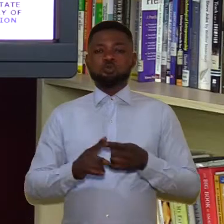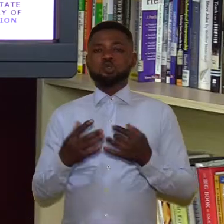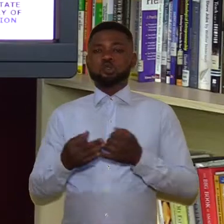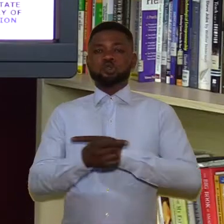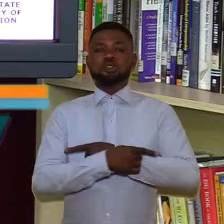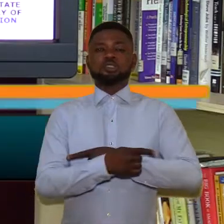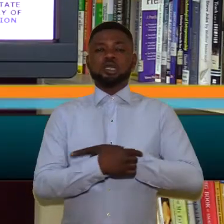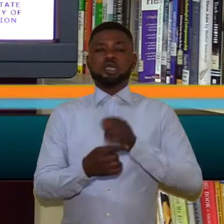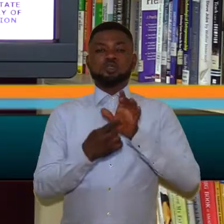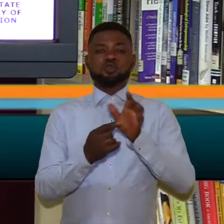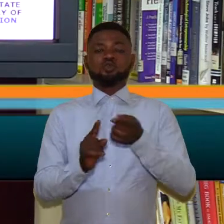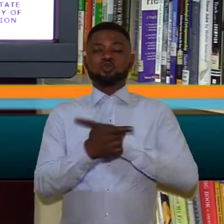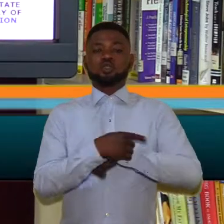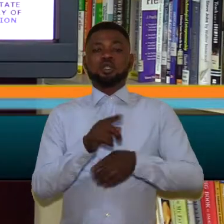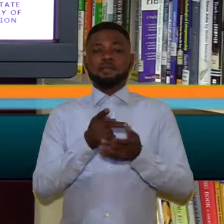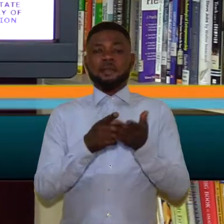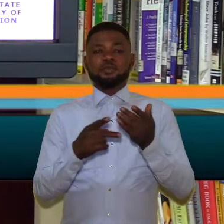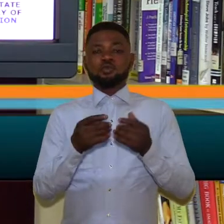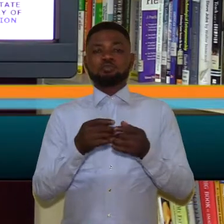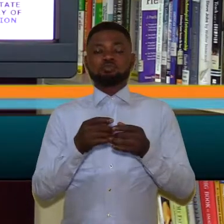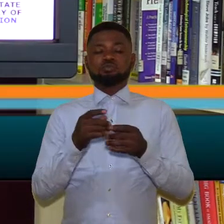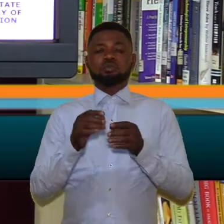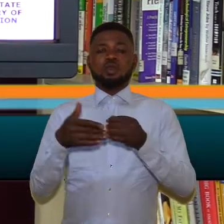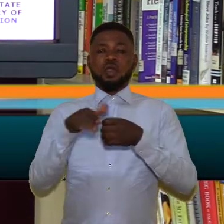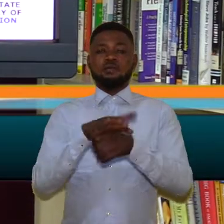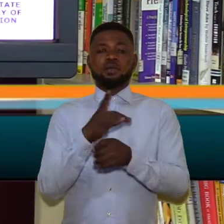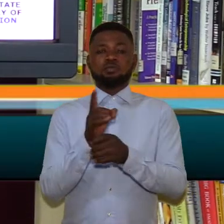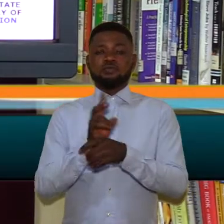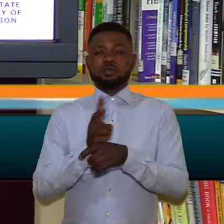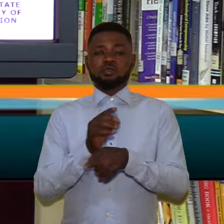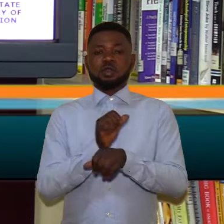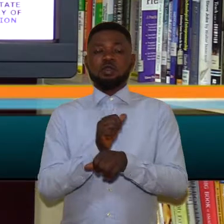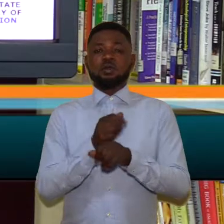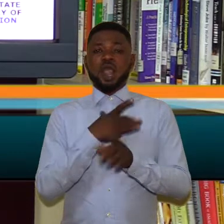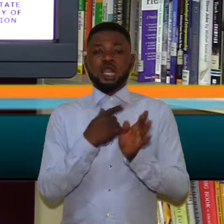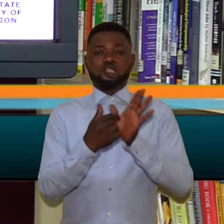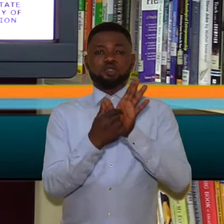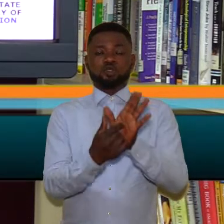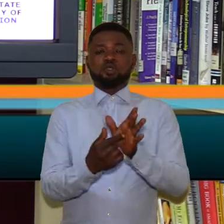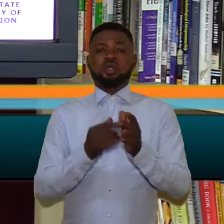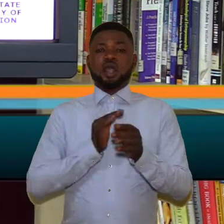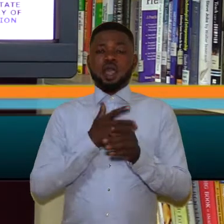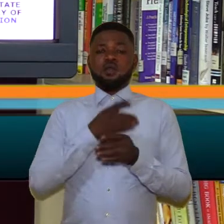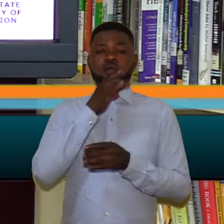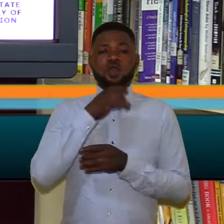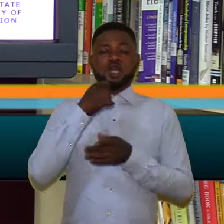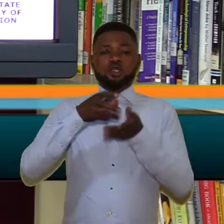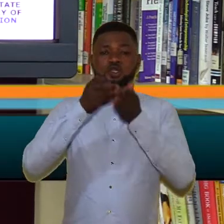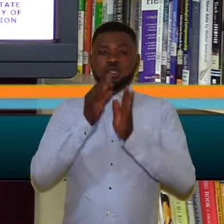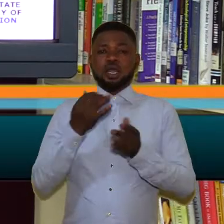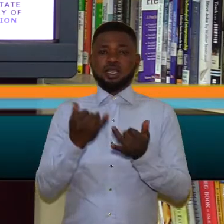Welcome to today's show. Today's episode covers the co-curricular activities and showcasing our old